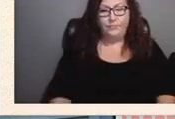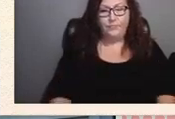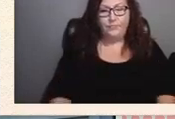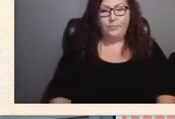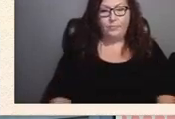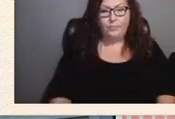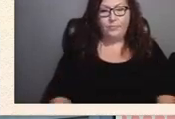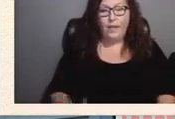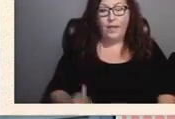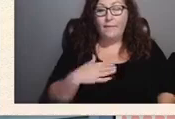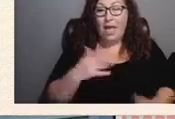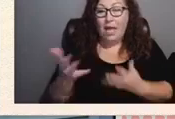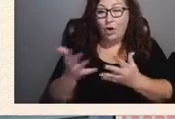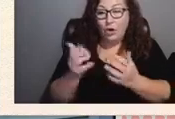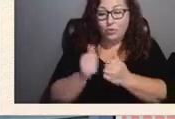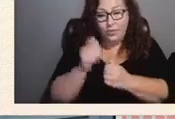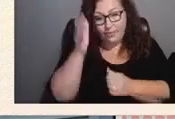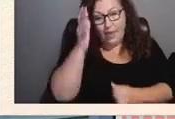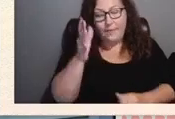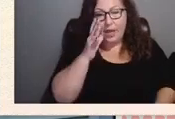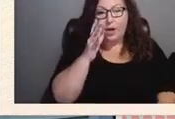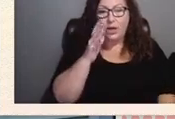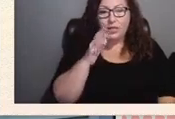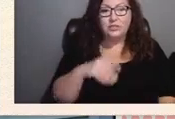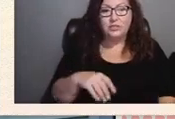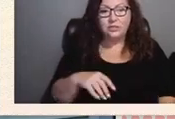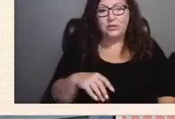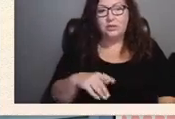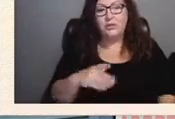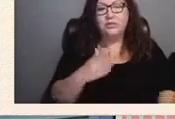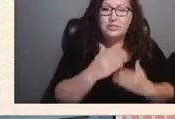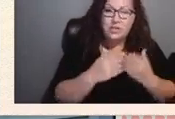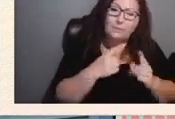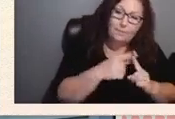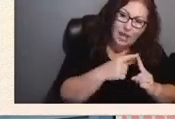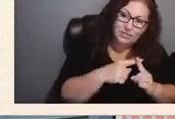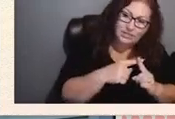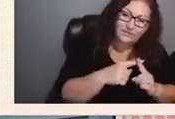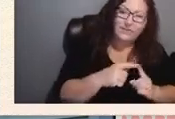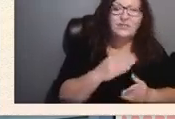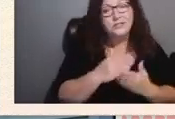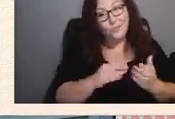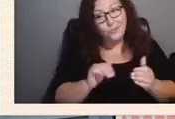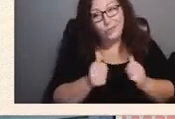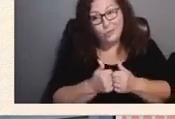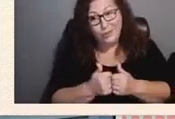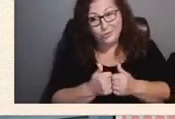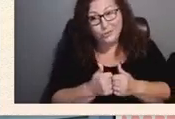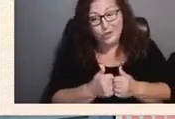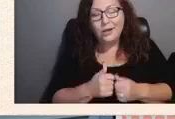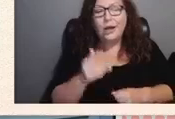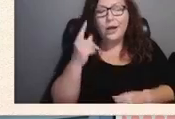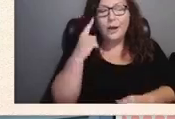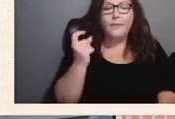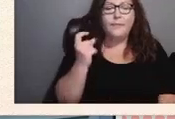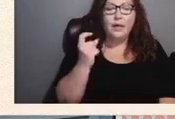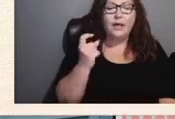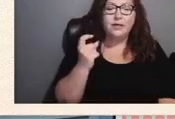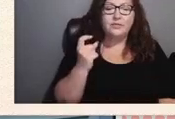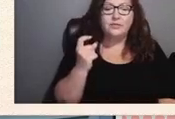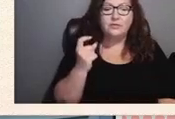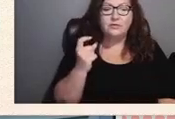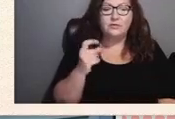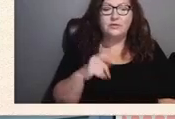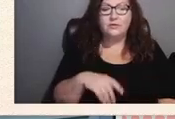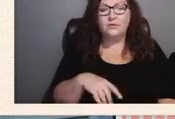my peers were some positive, some challenging, because some